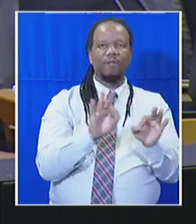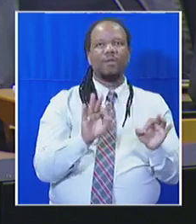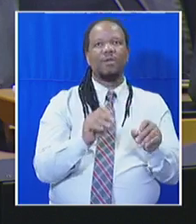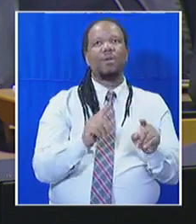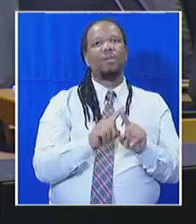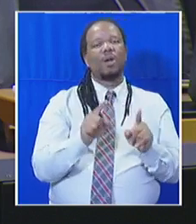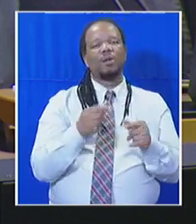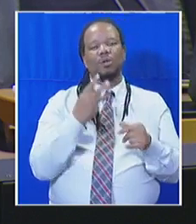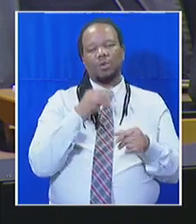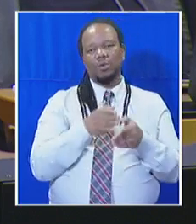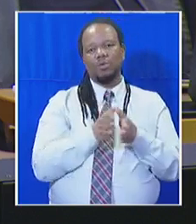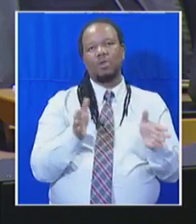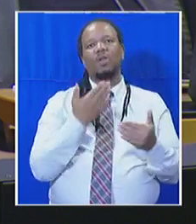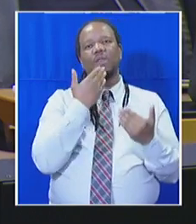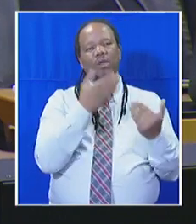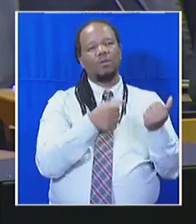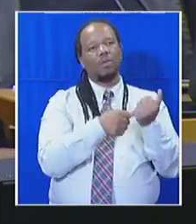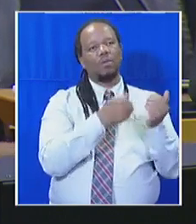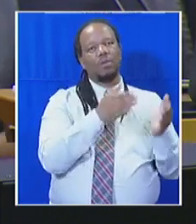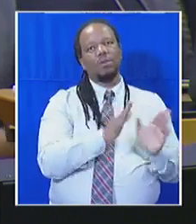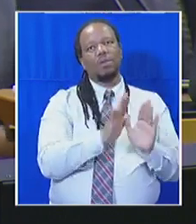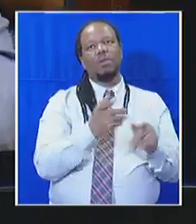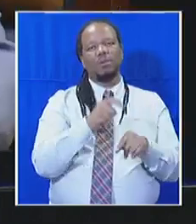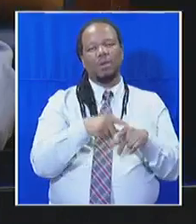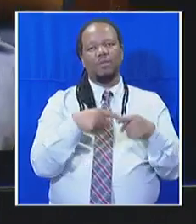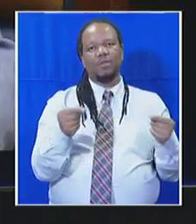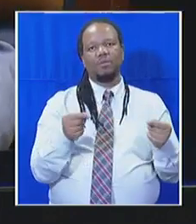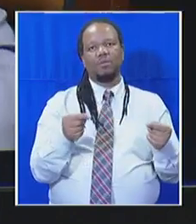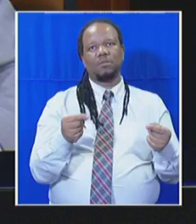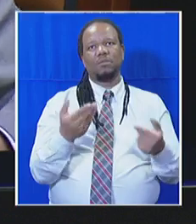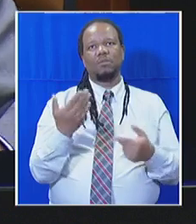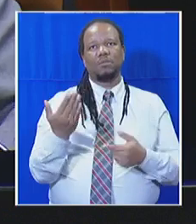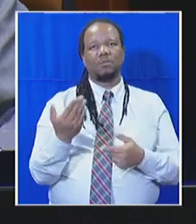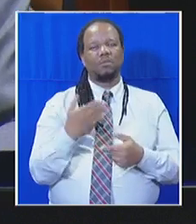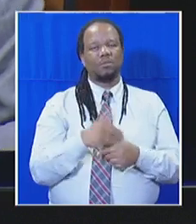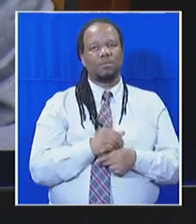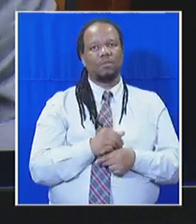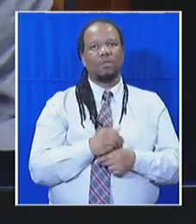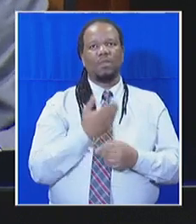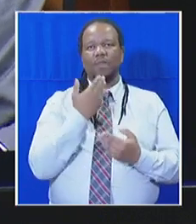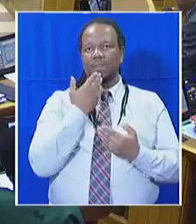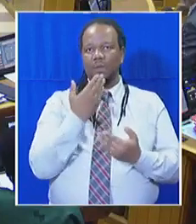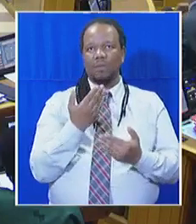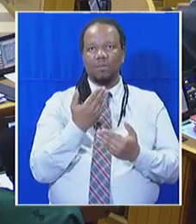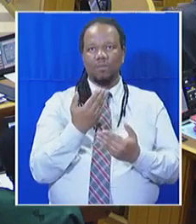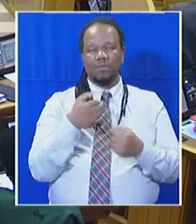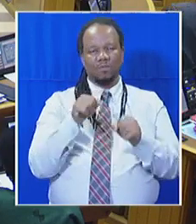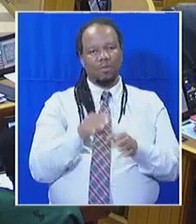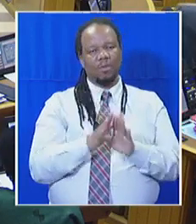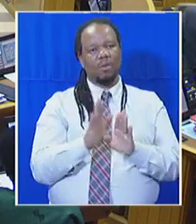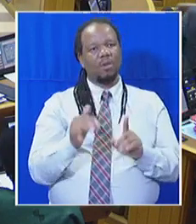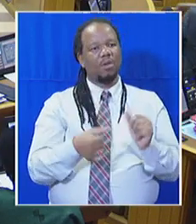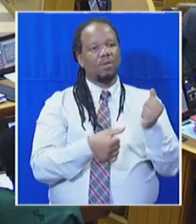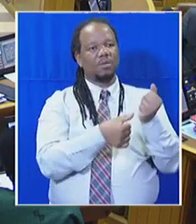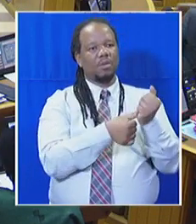generalize. Thank you, Honourable Deputy Minister. Your time is now expired. The Honourable Davis. Thank you, Chairperson. The Deputy Minister